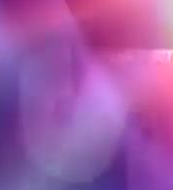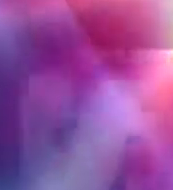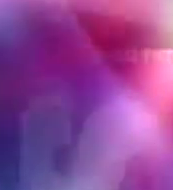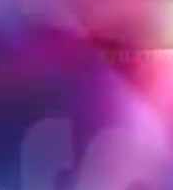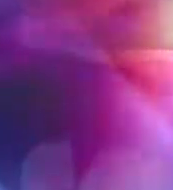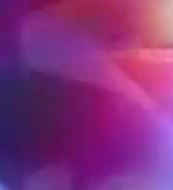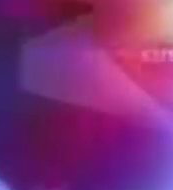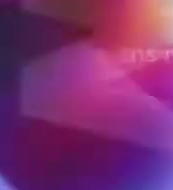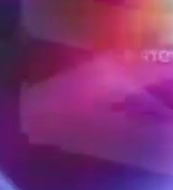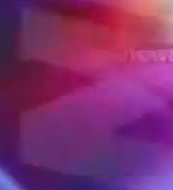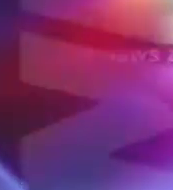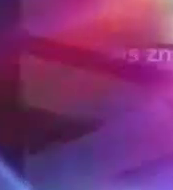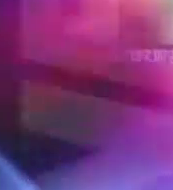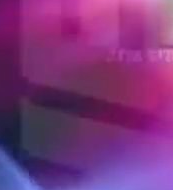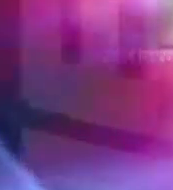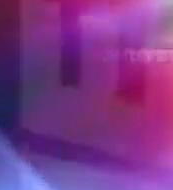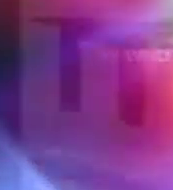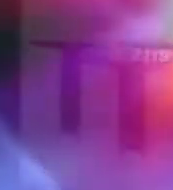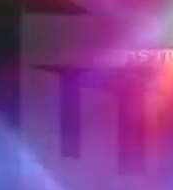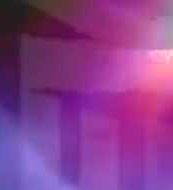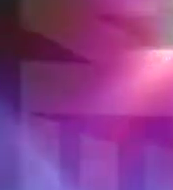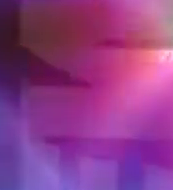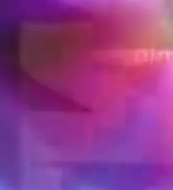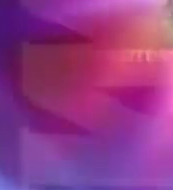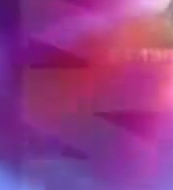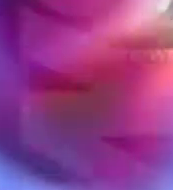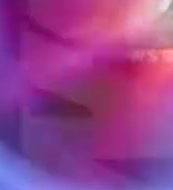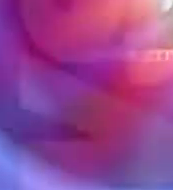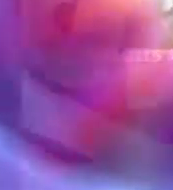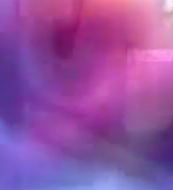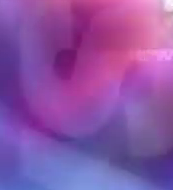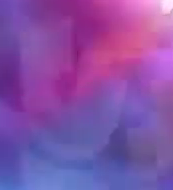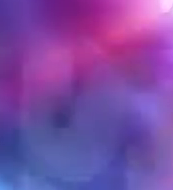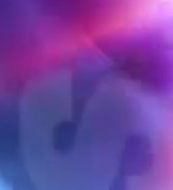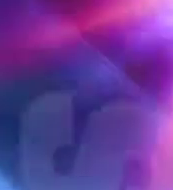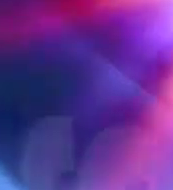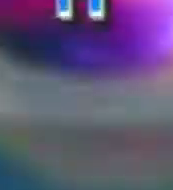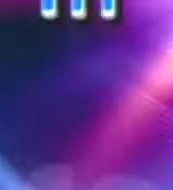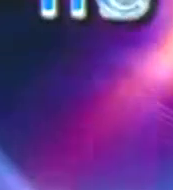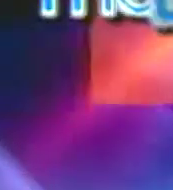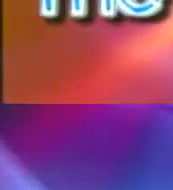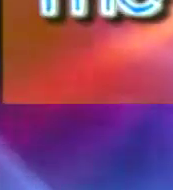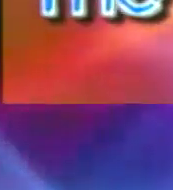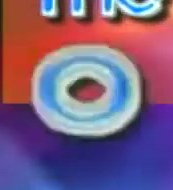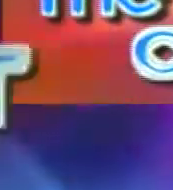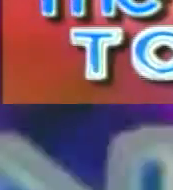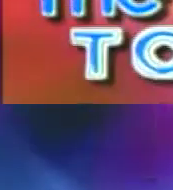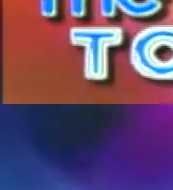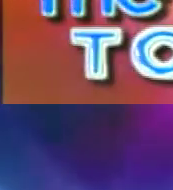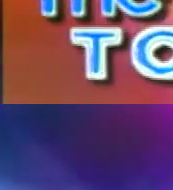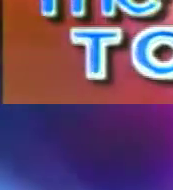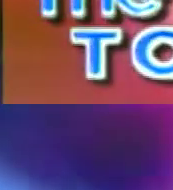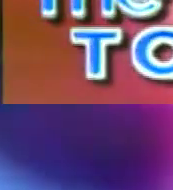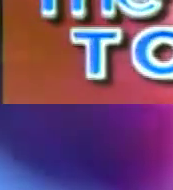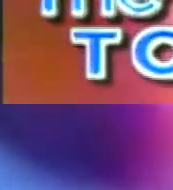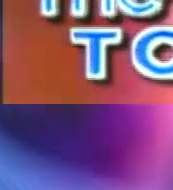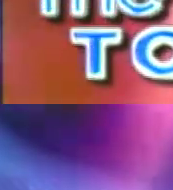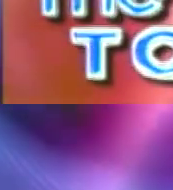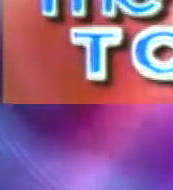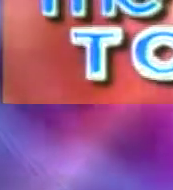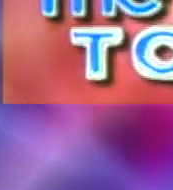Covering the islands of the Bahamas, ZNS Network presents The Bahamas Tonight.